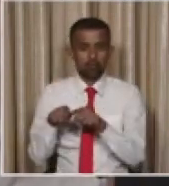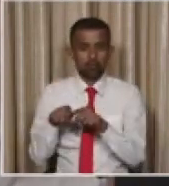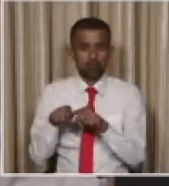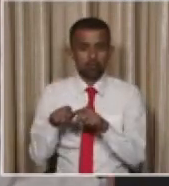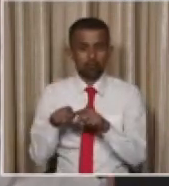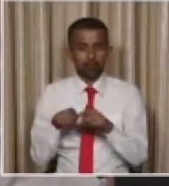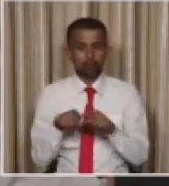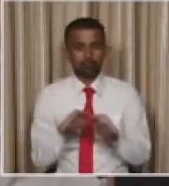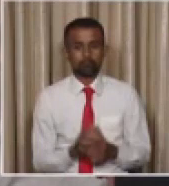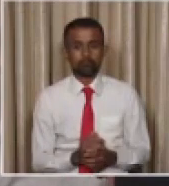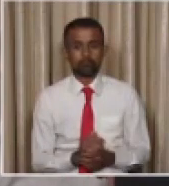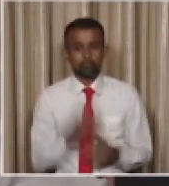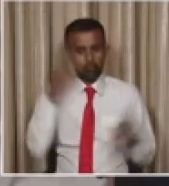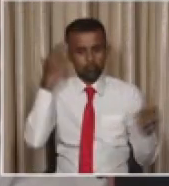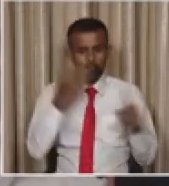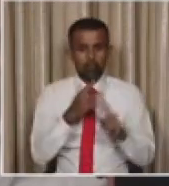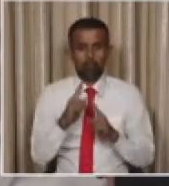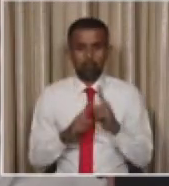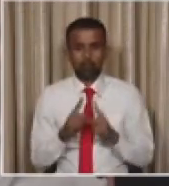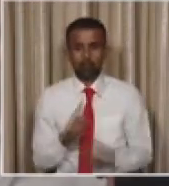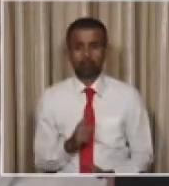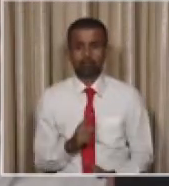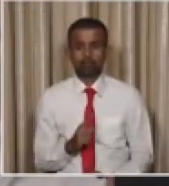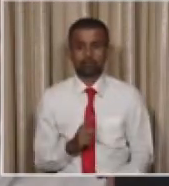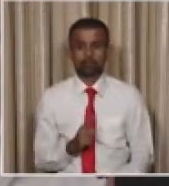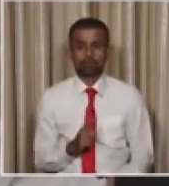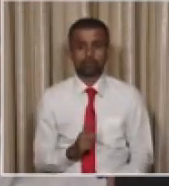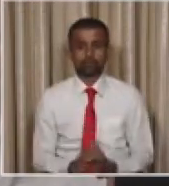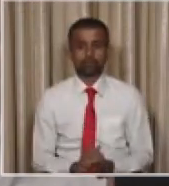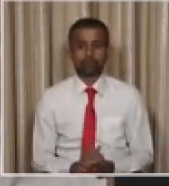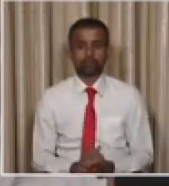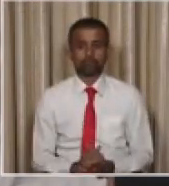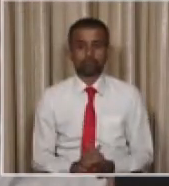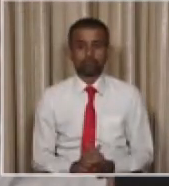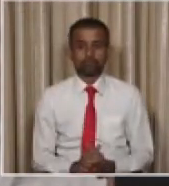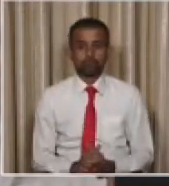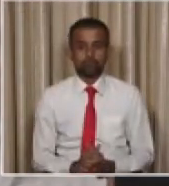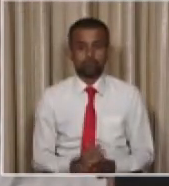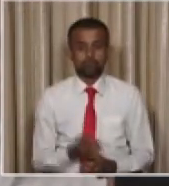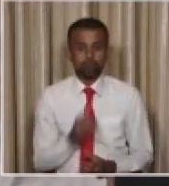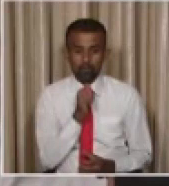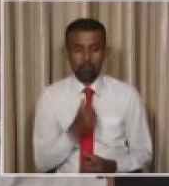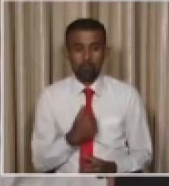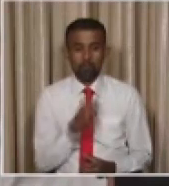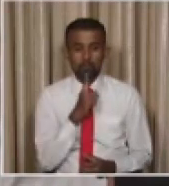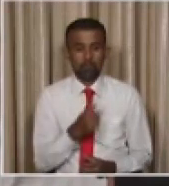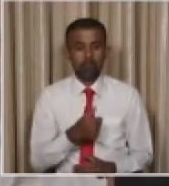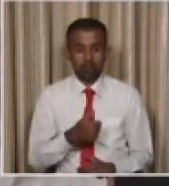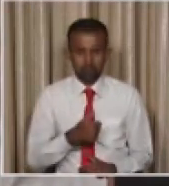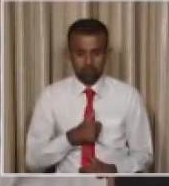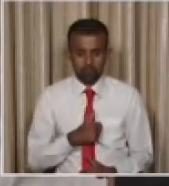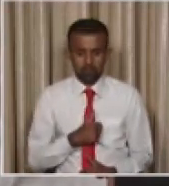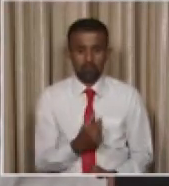no reference in the bill there has been a national policy on women's empowerment and gender equality since